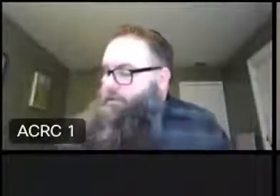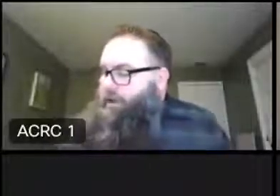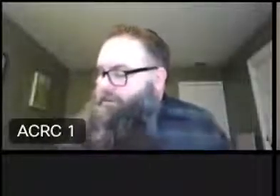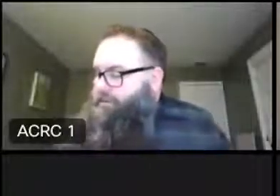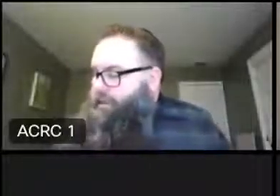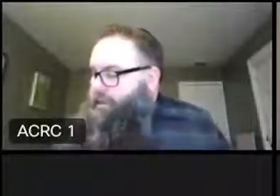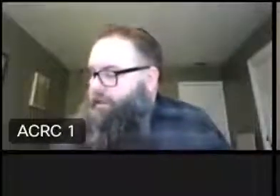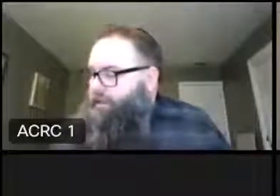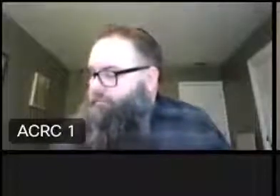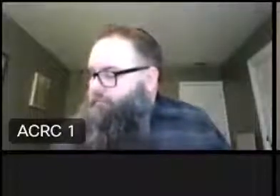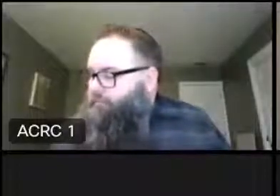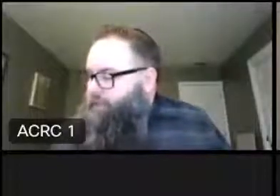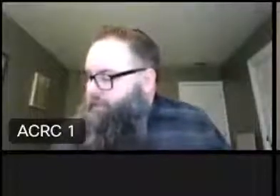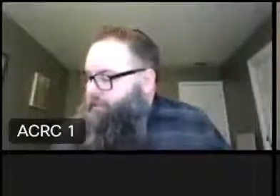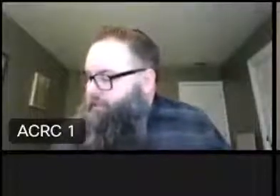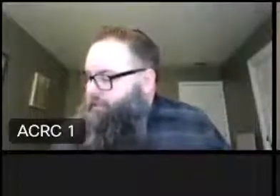All right.